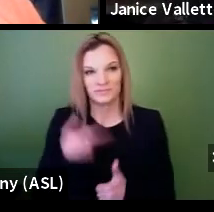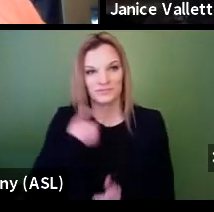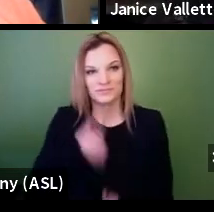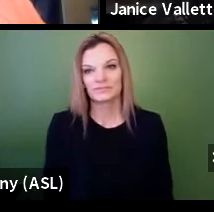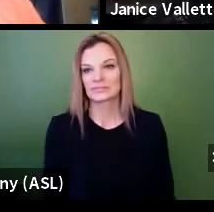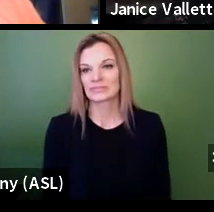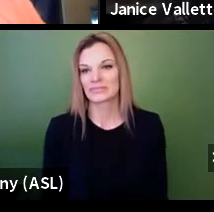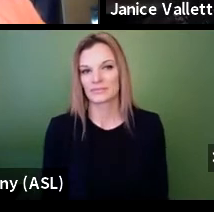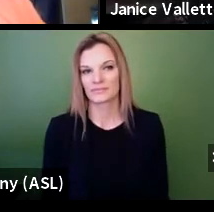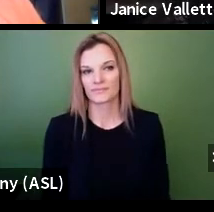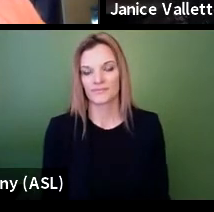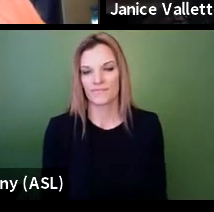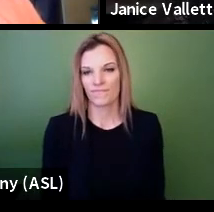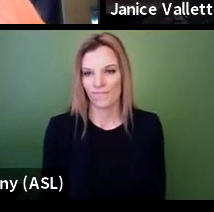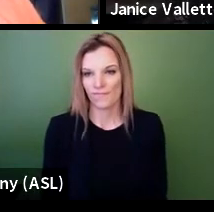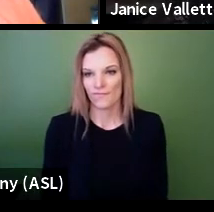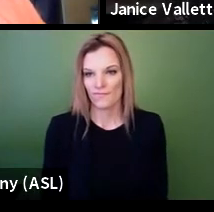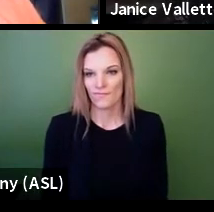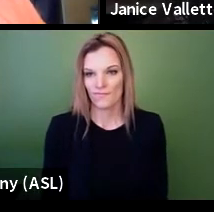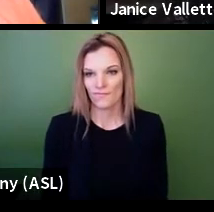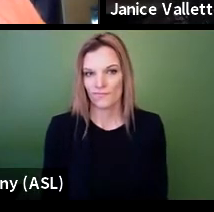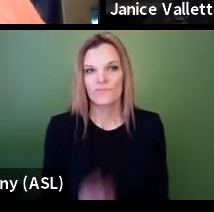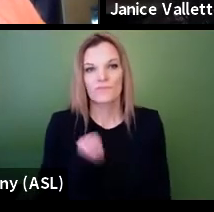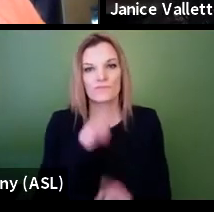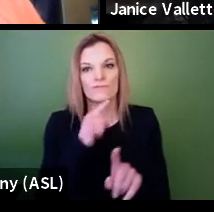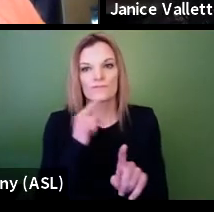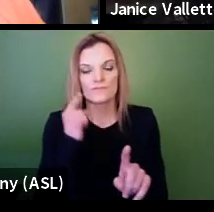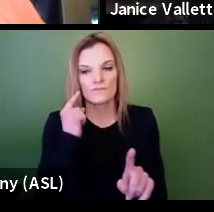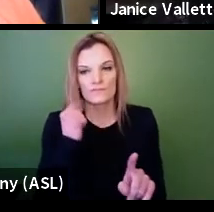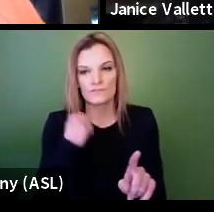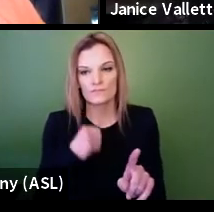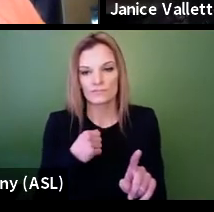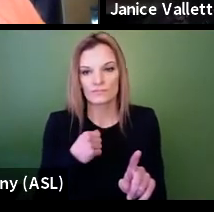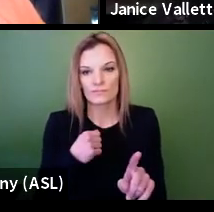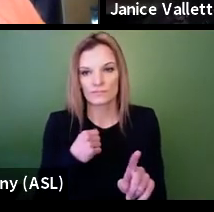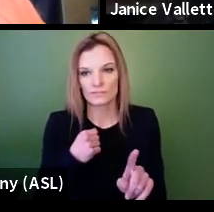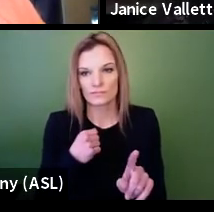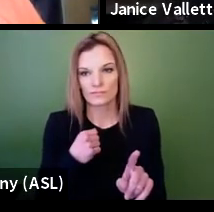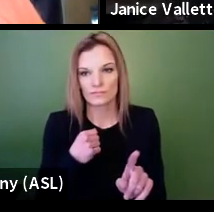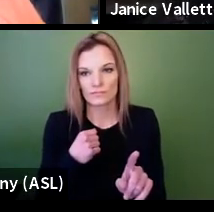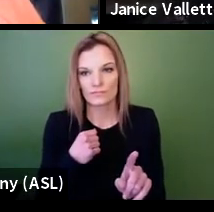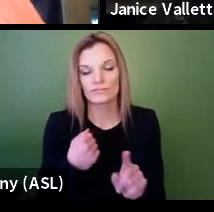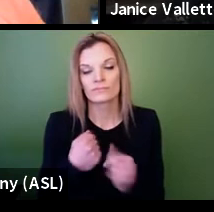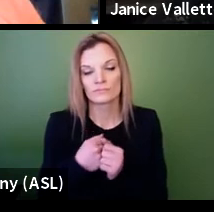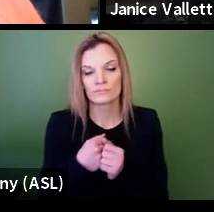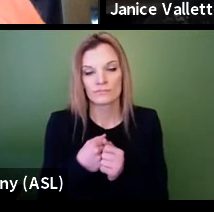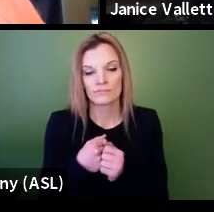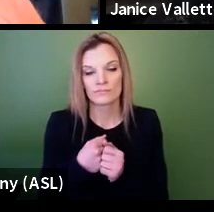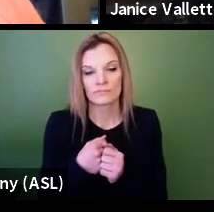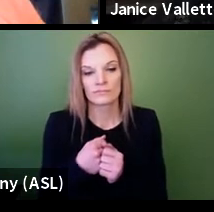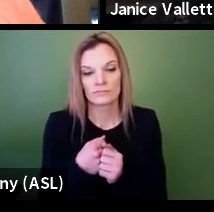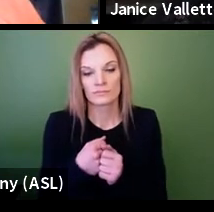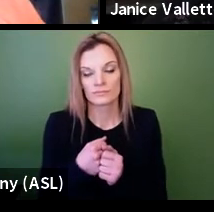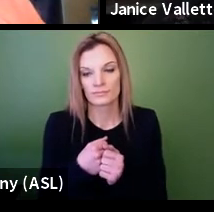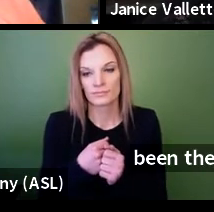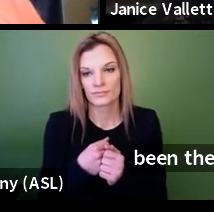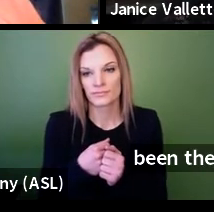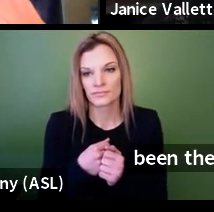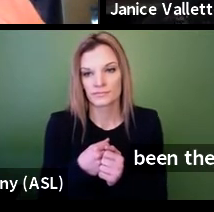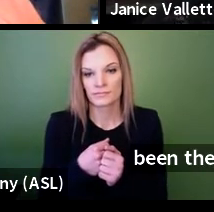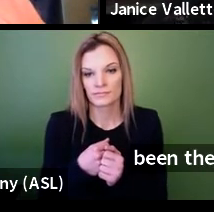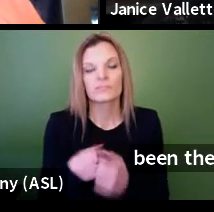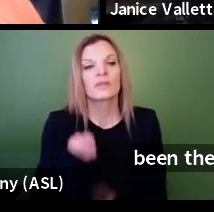I think the most interesting has been the response that I think we have had with the number of people who have said, I've watched